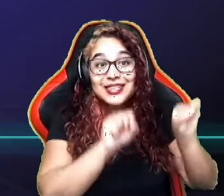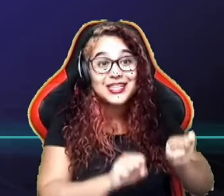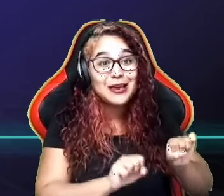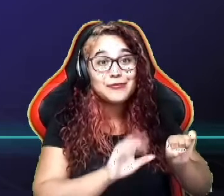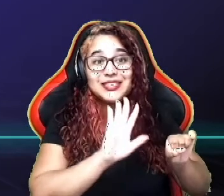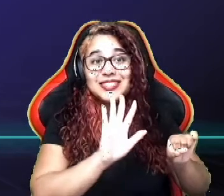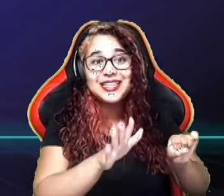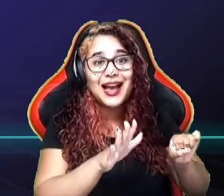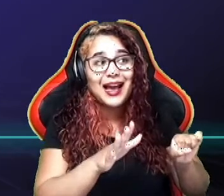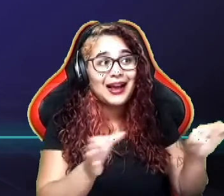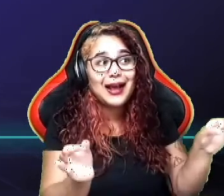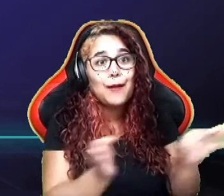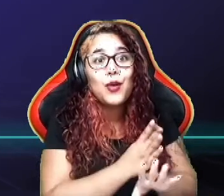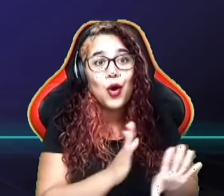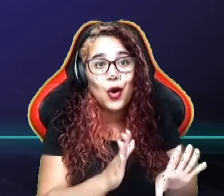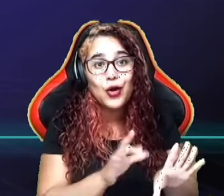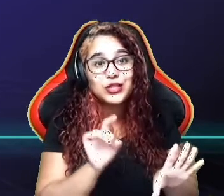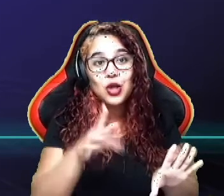available in the market.